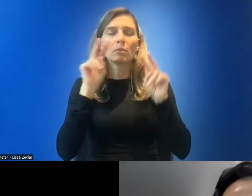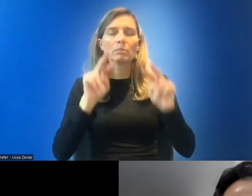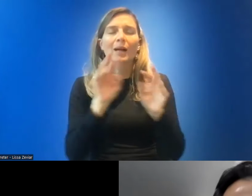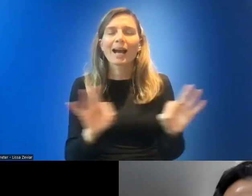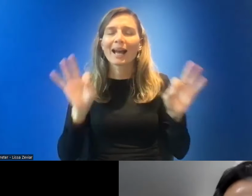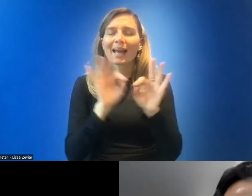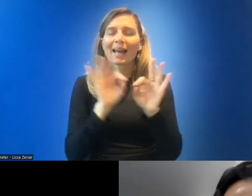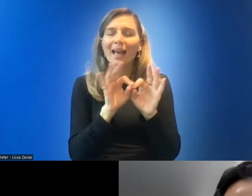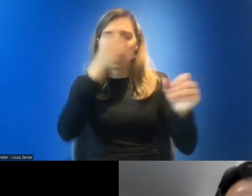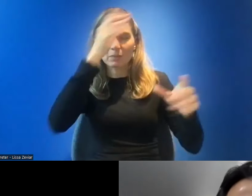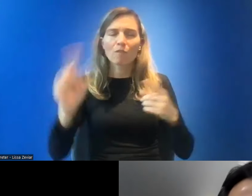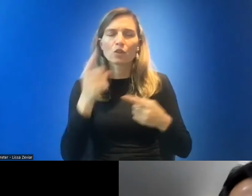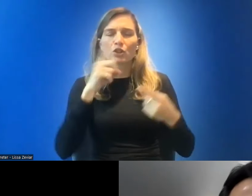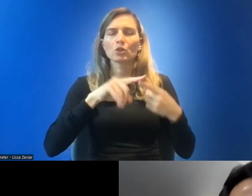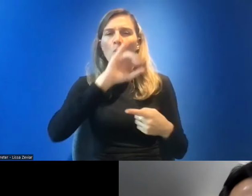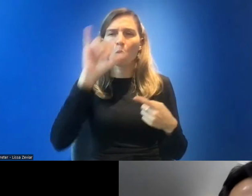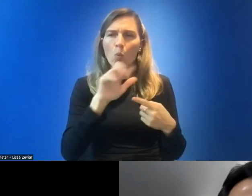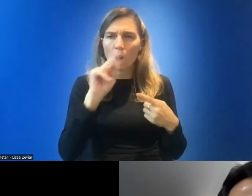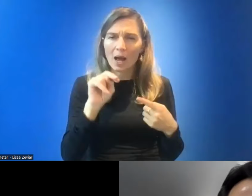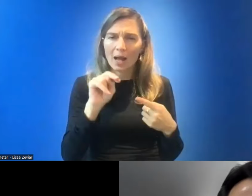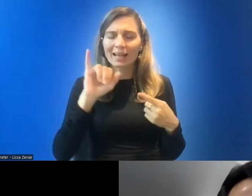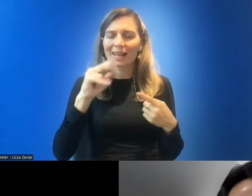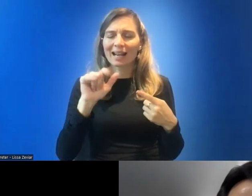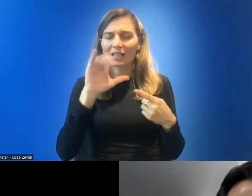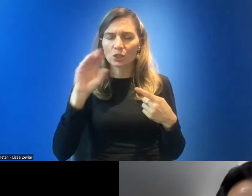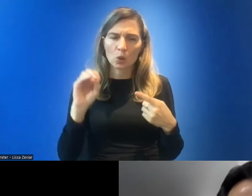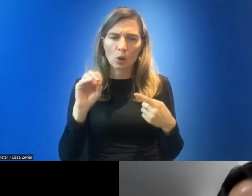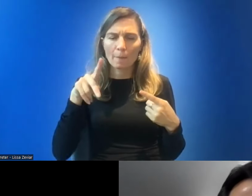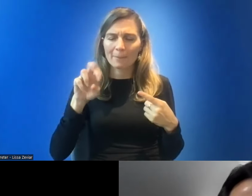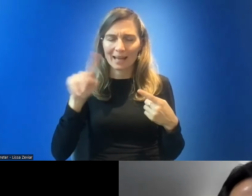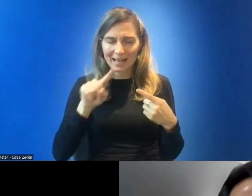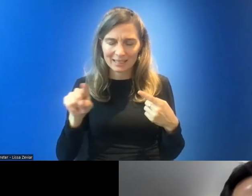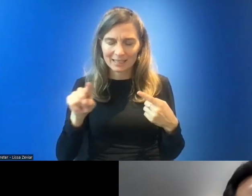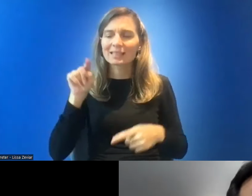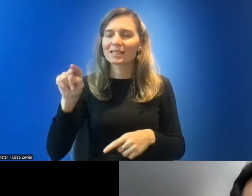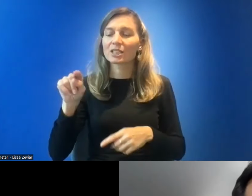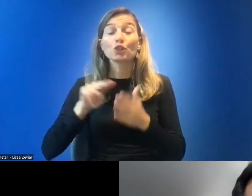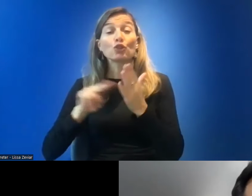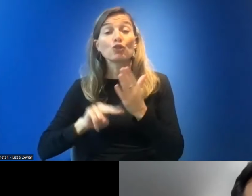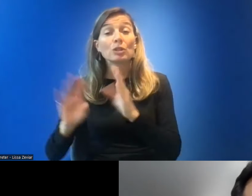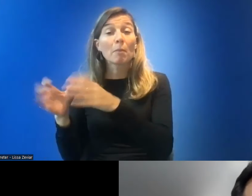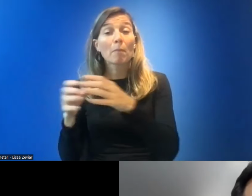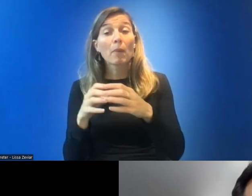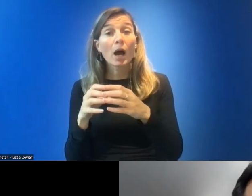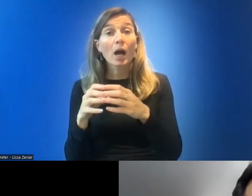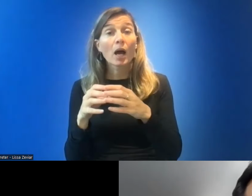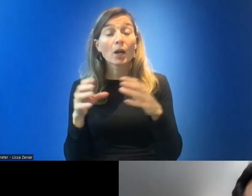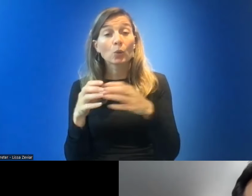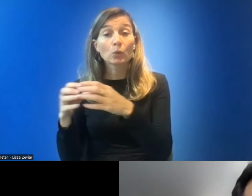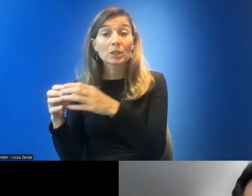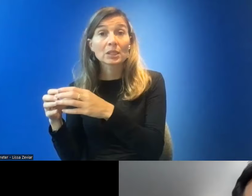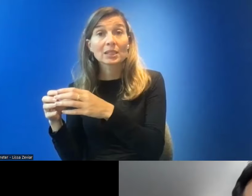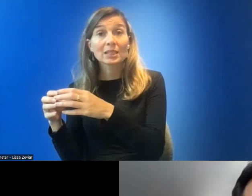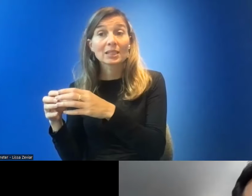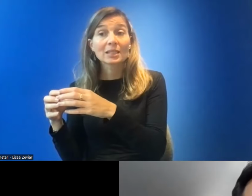Juan Ignacio Perez from the treaty body units. Tanya, would you like to, sorry, I saw